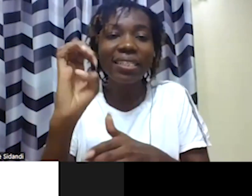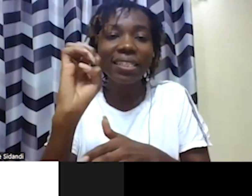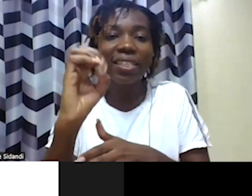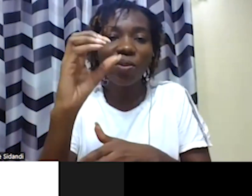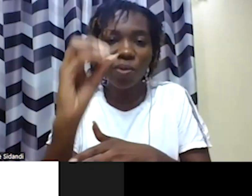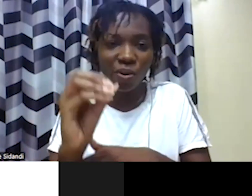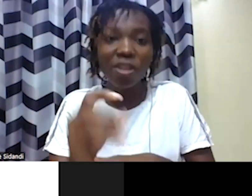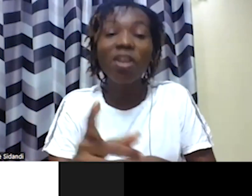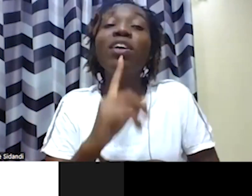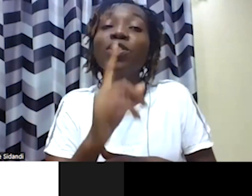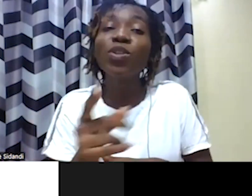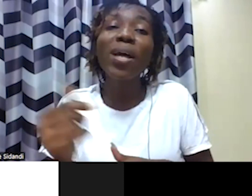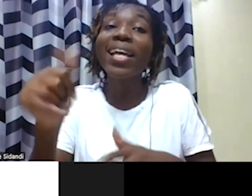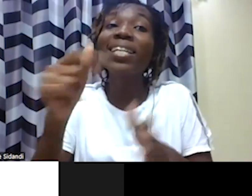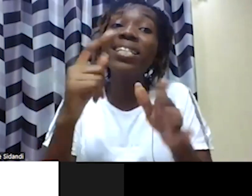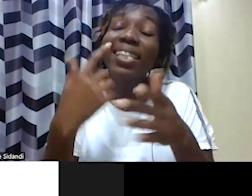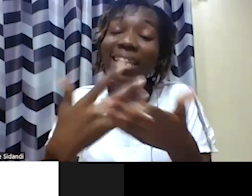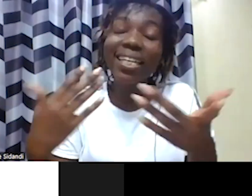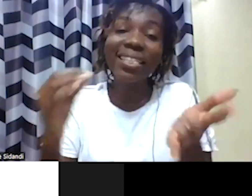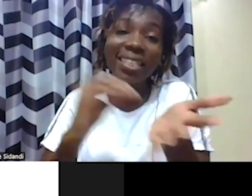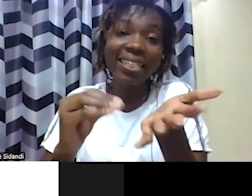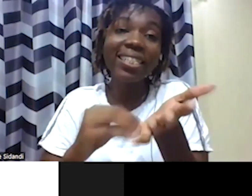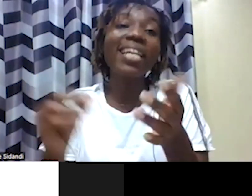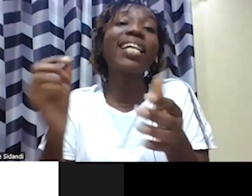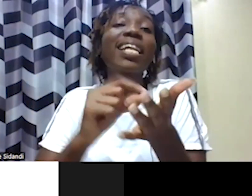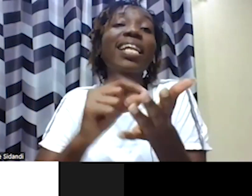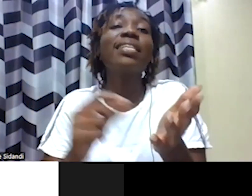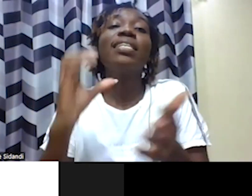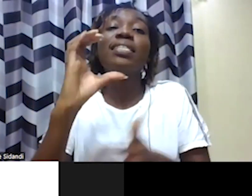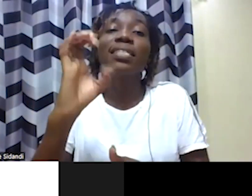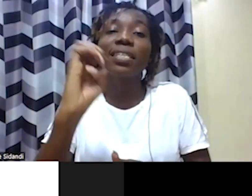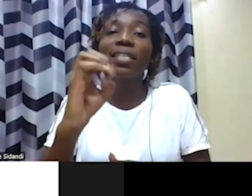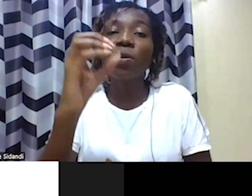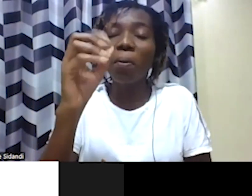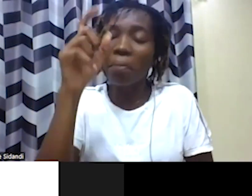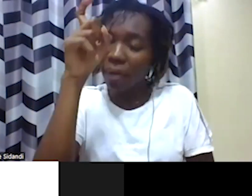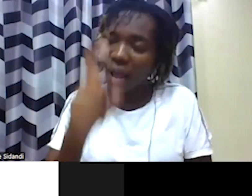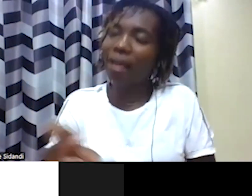So whatever the secretary writes, the CEO must implement.